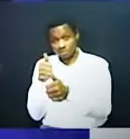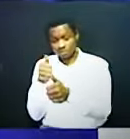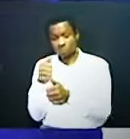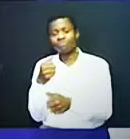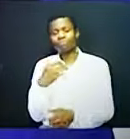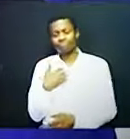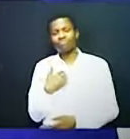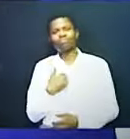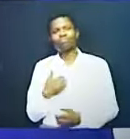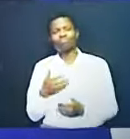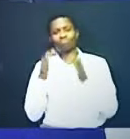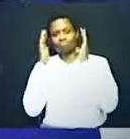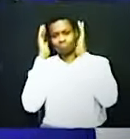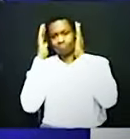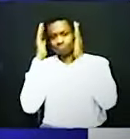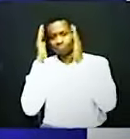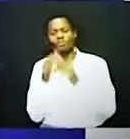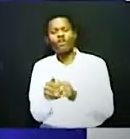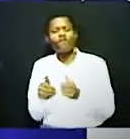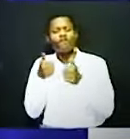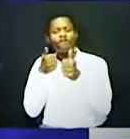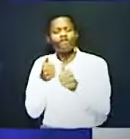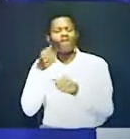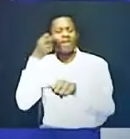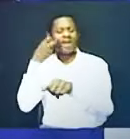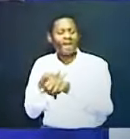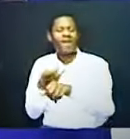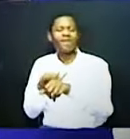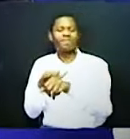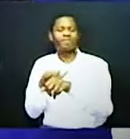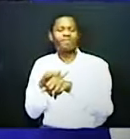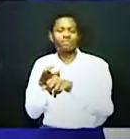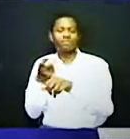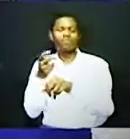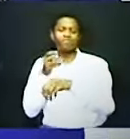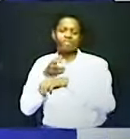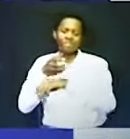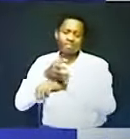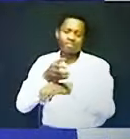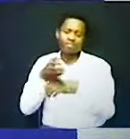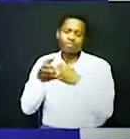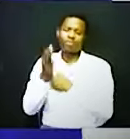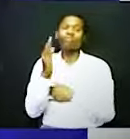together? Follow hard after God. Let us repent